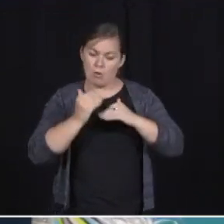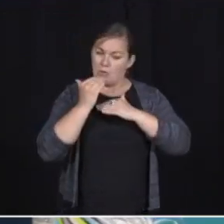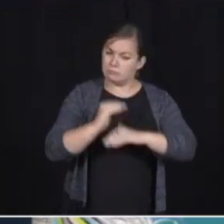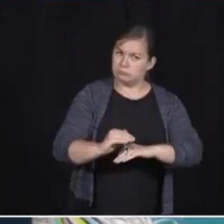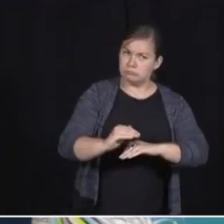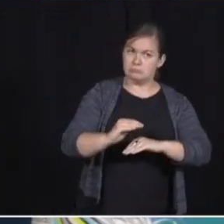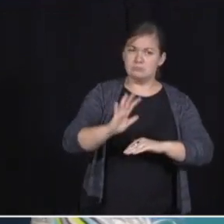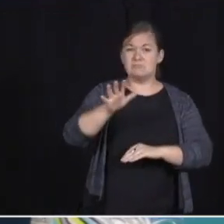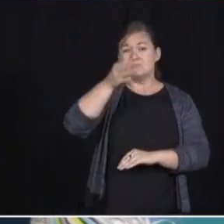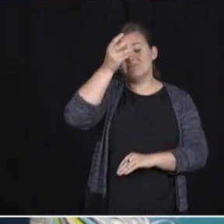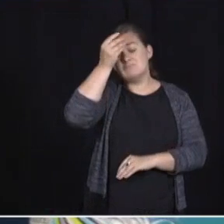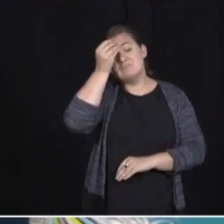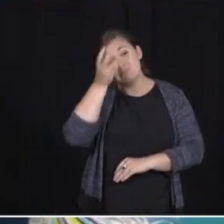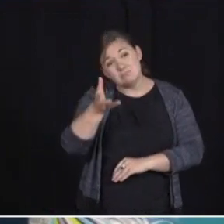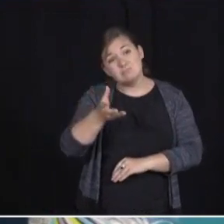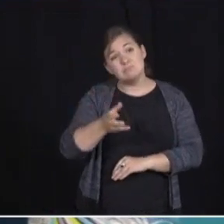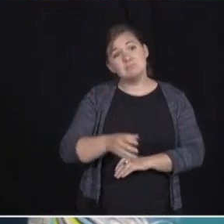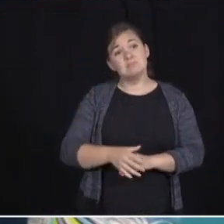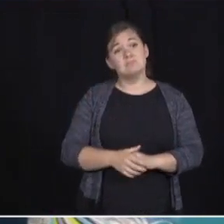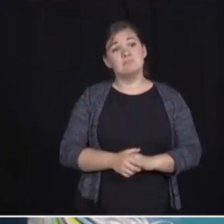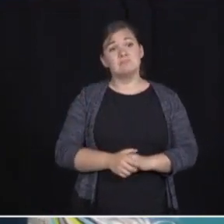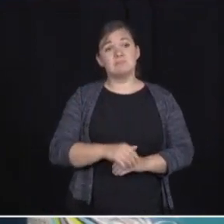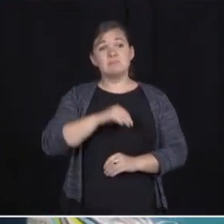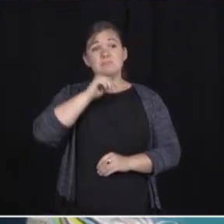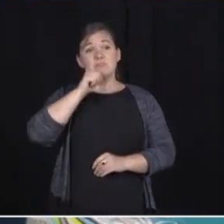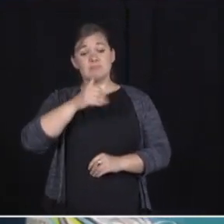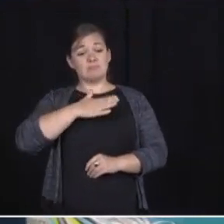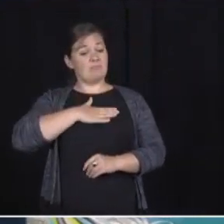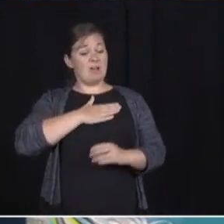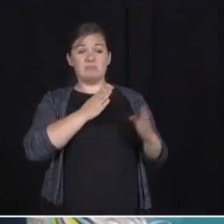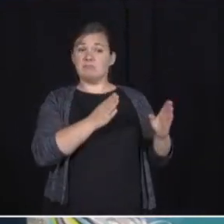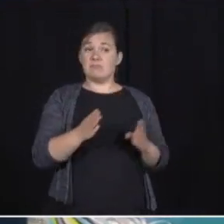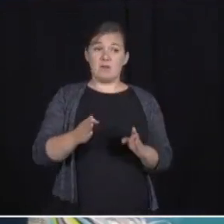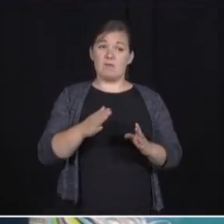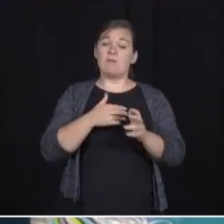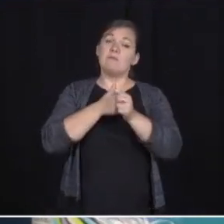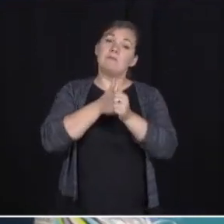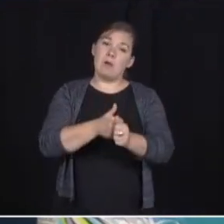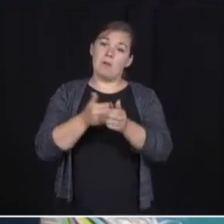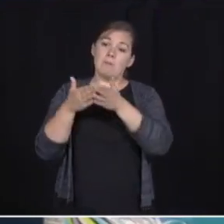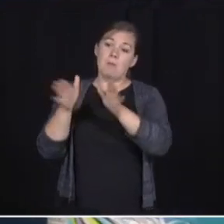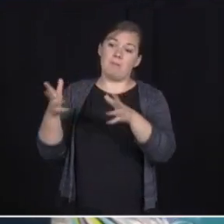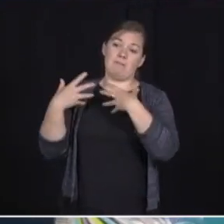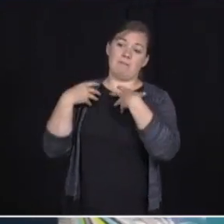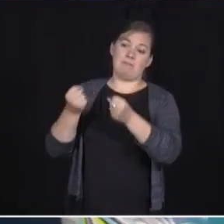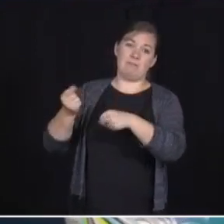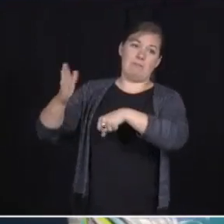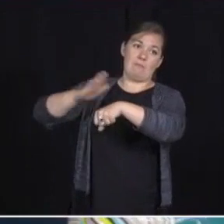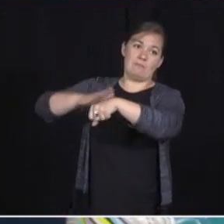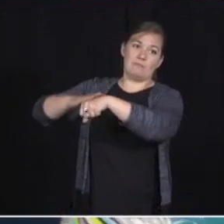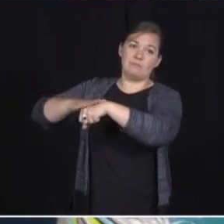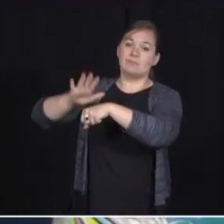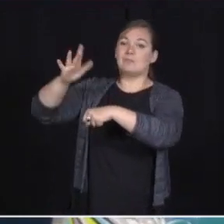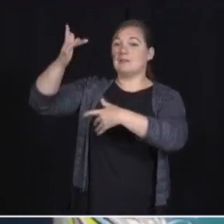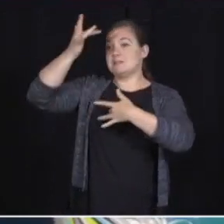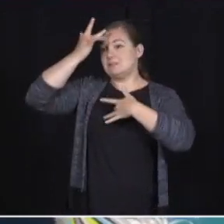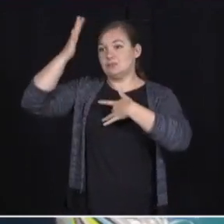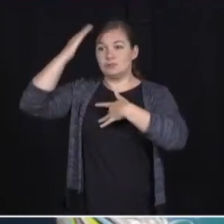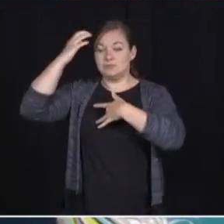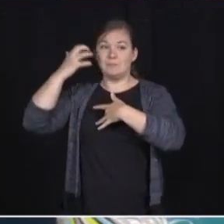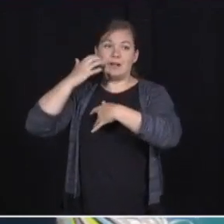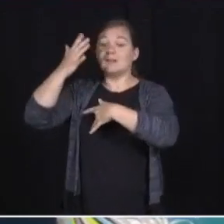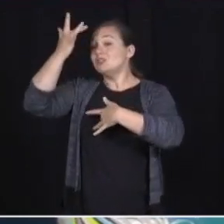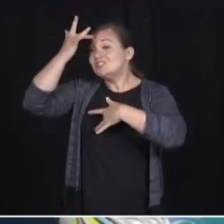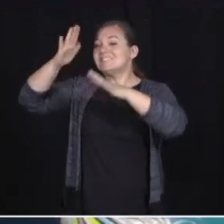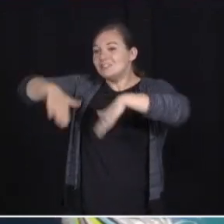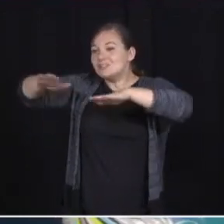this isn't a Doug Ford plan. This is a plan through public health, through Sick Kids Hospital, to some of the brightest minds out there.